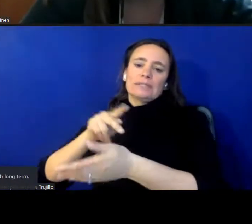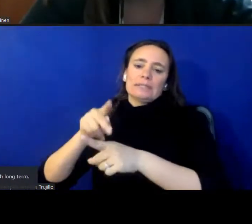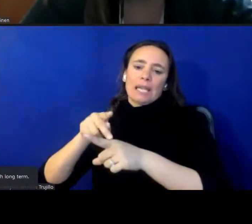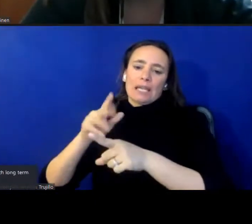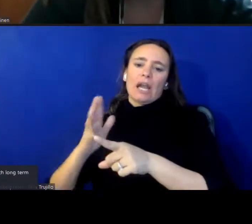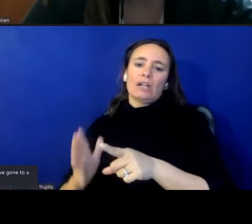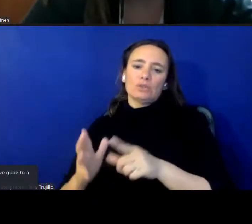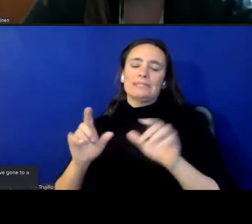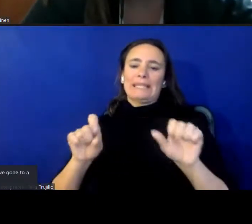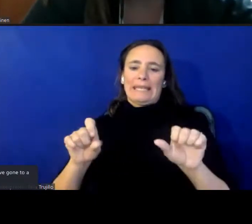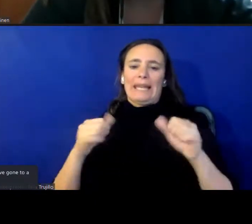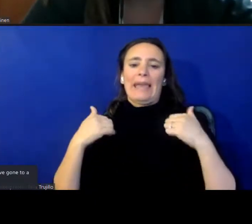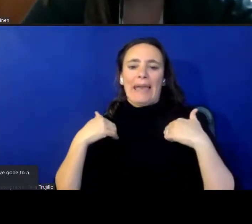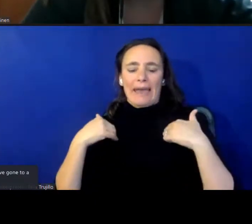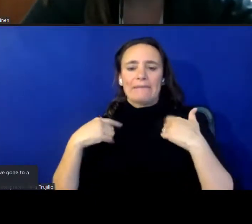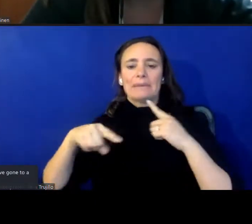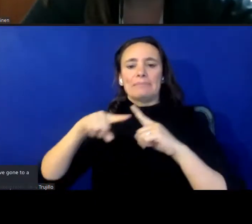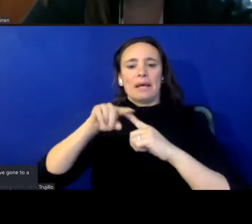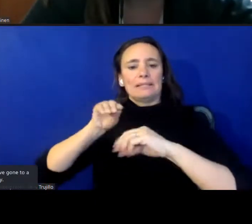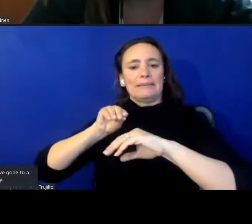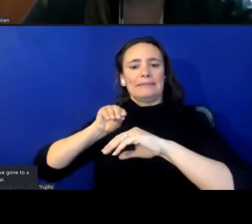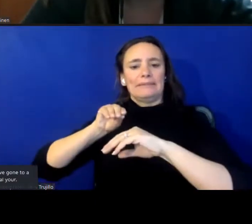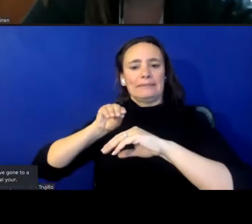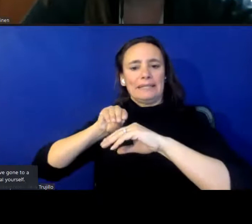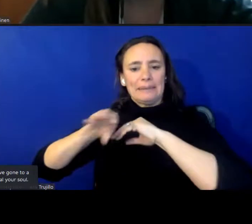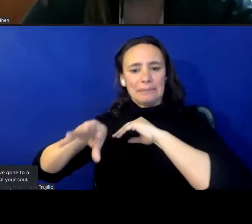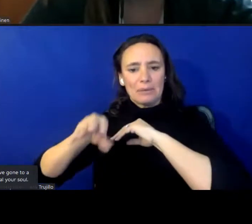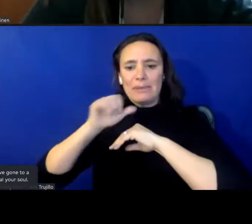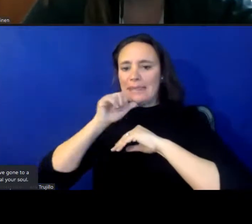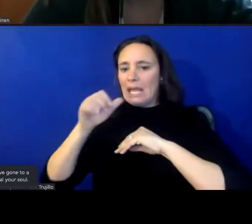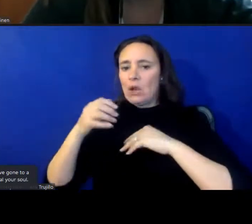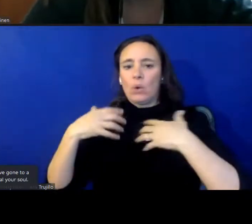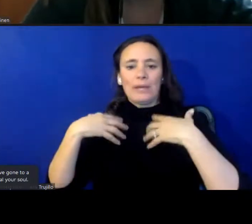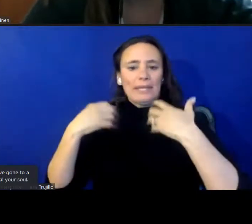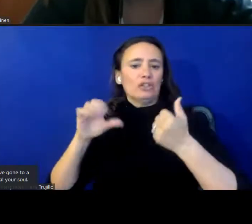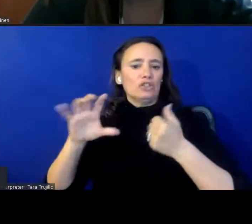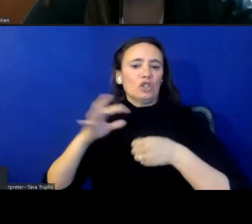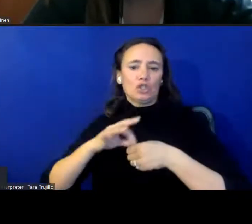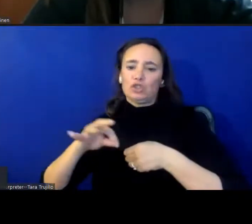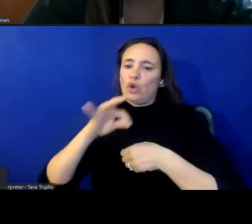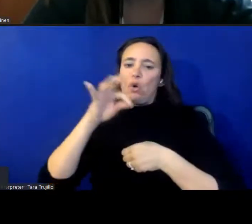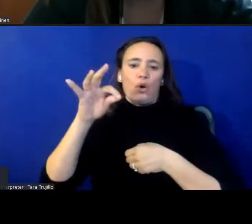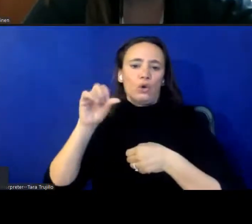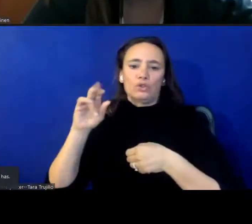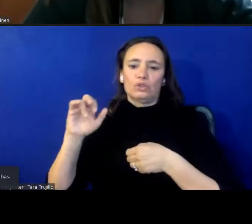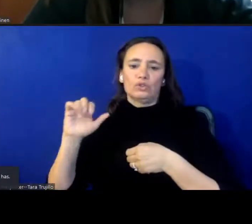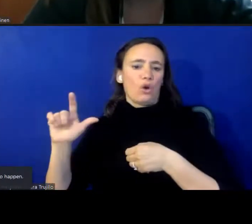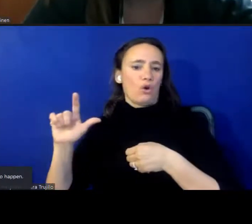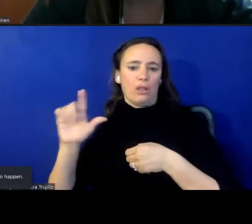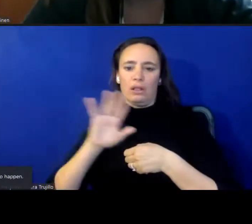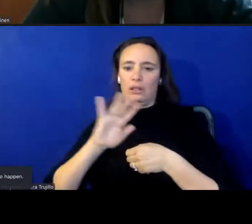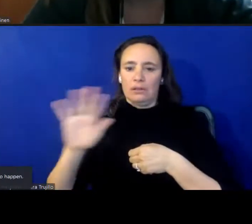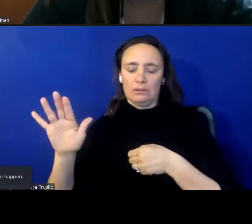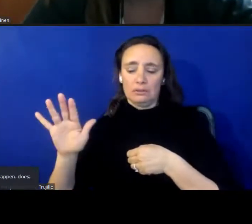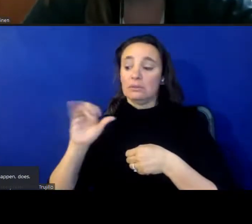mental illness, but they don't heal your soul. You know, the soul healing that has to happen